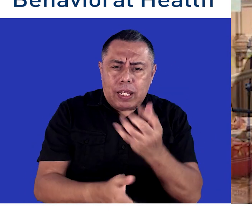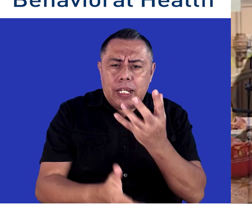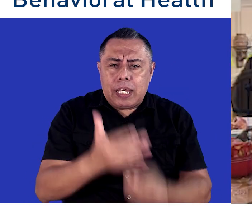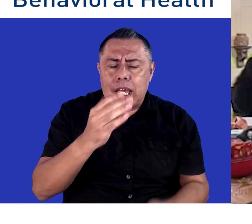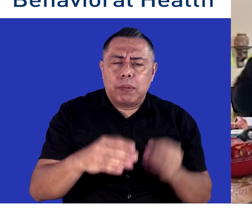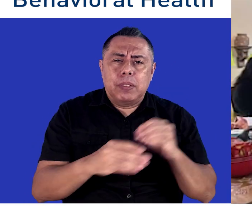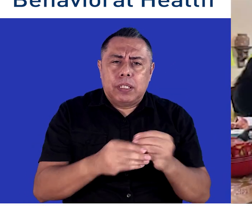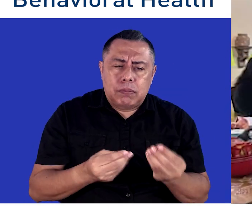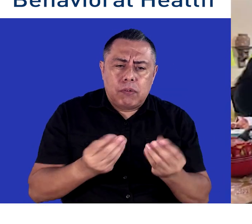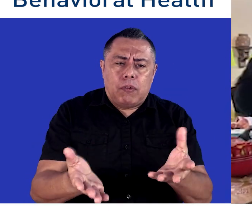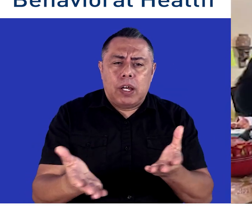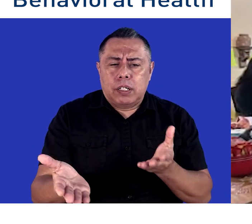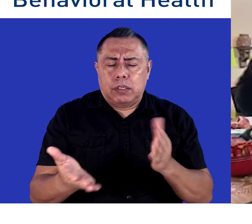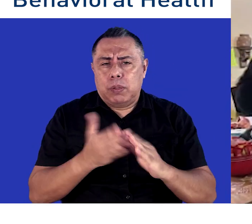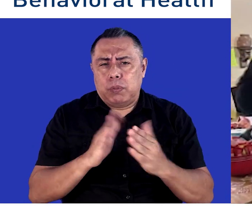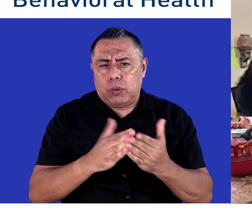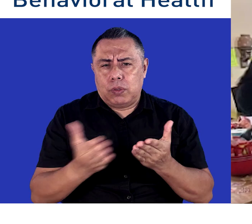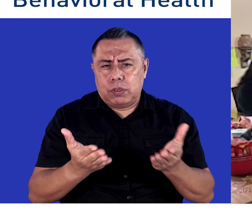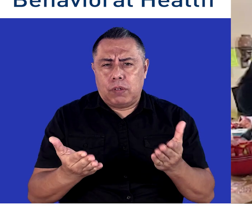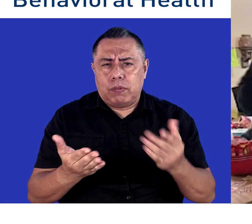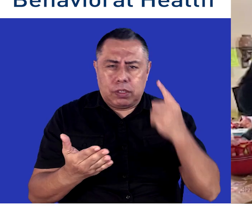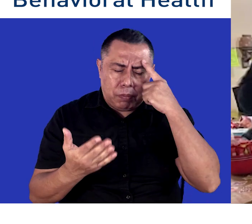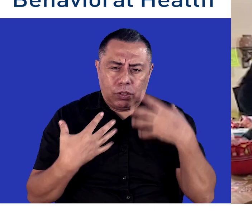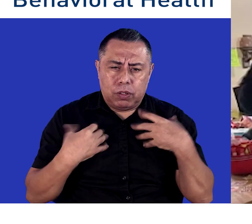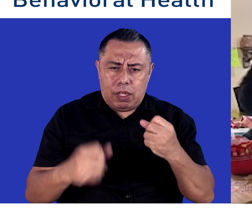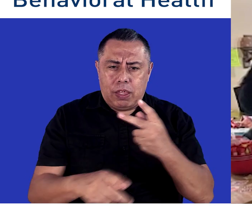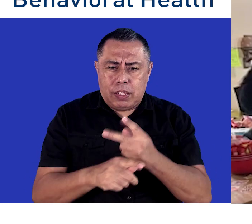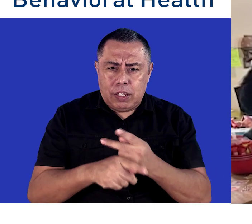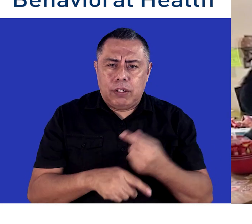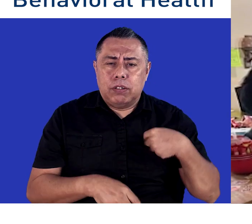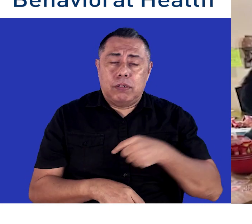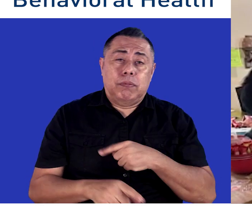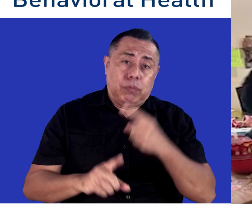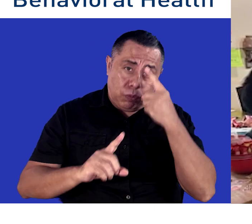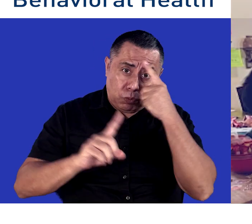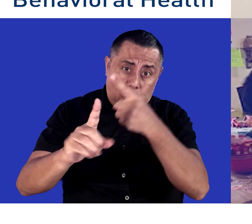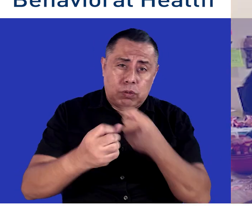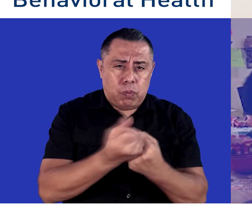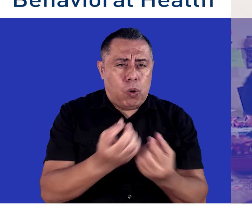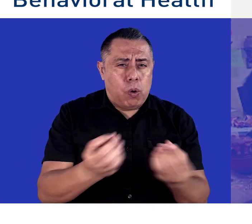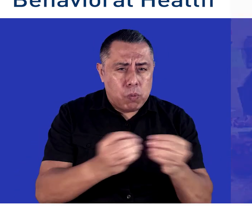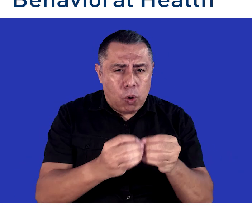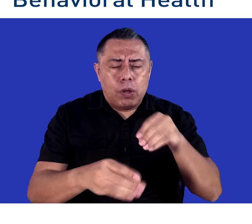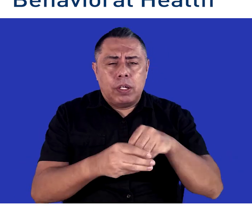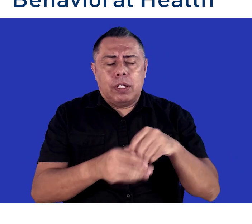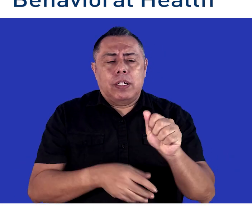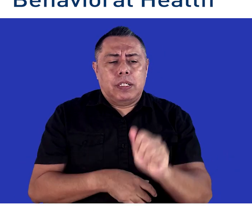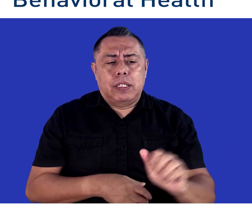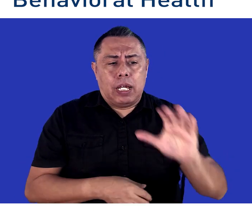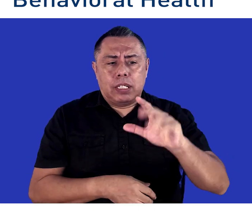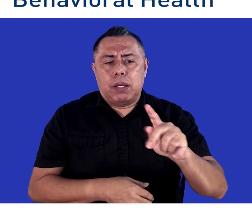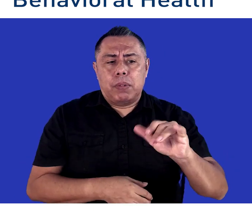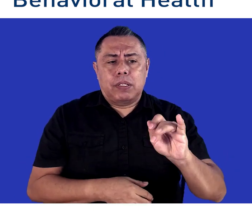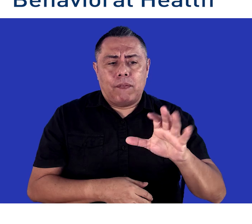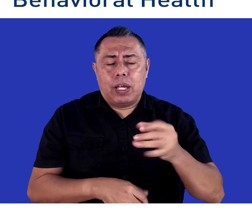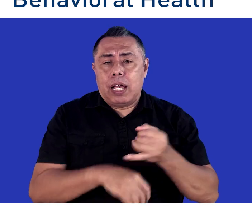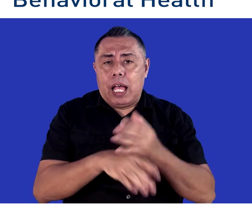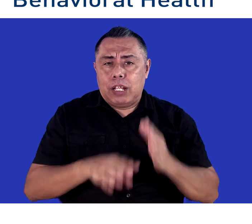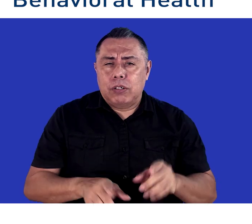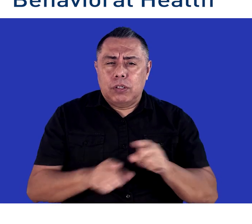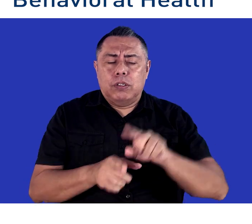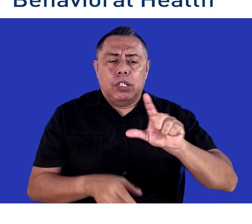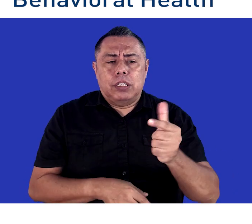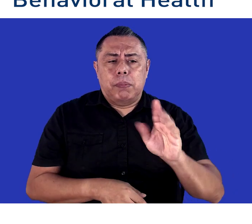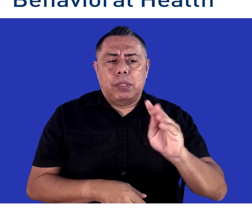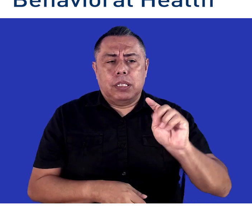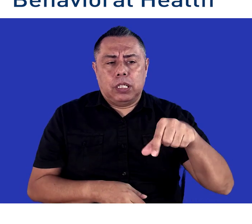program options. This collaborative continues by looking at capacity building for Asia and Pacific Islander and